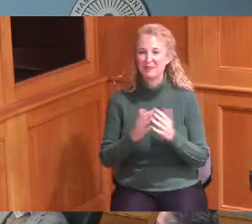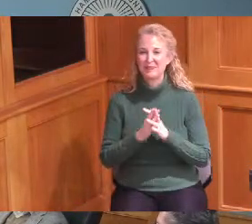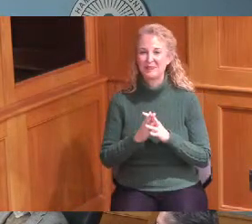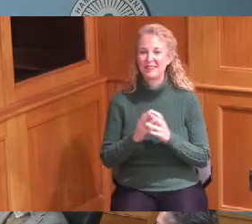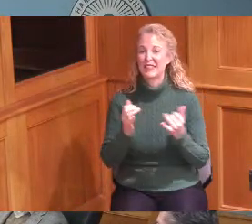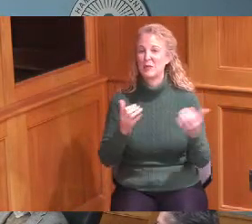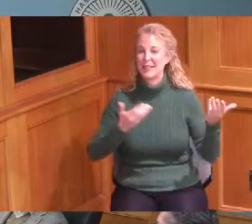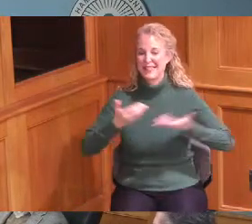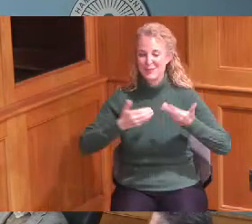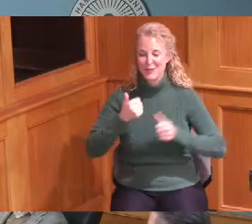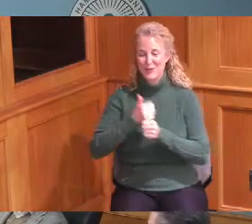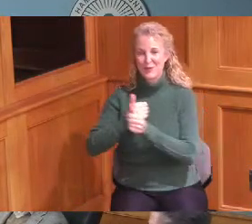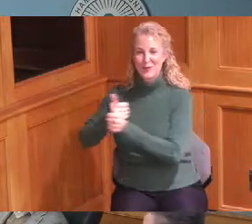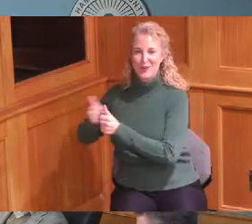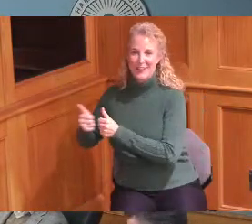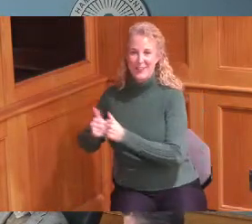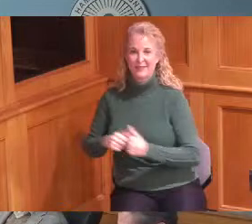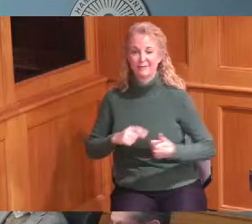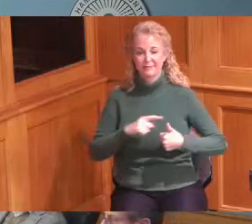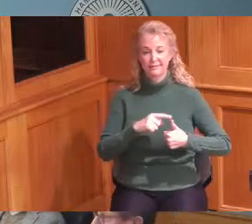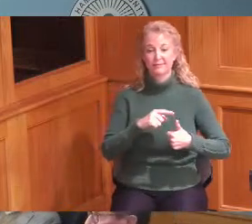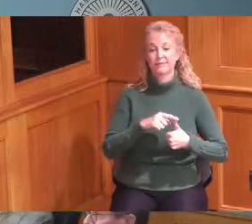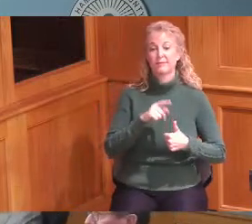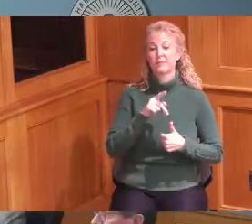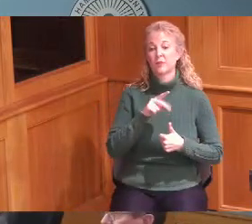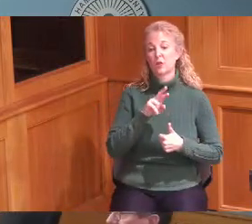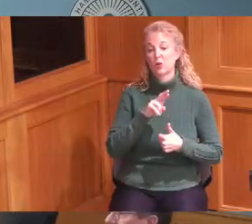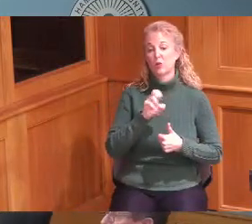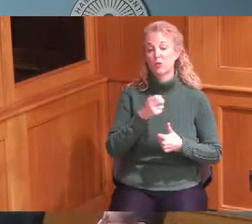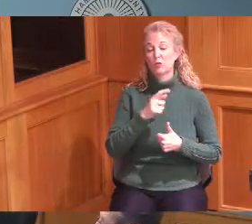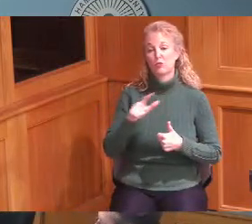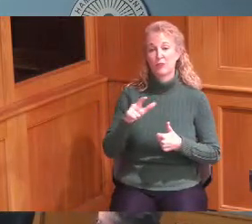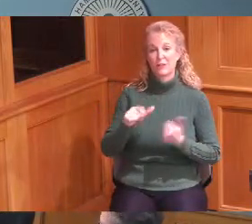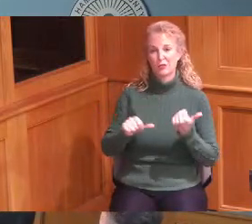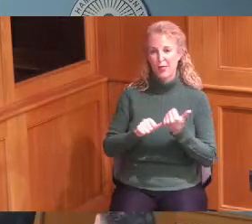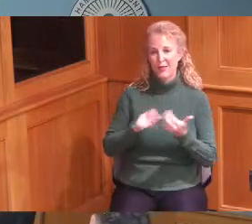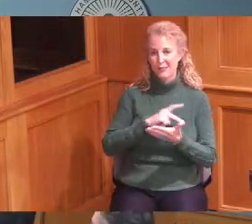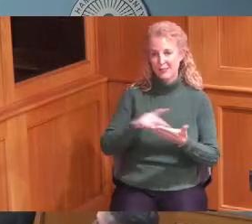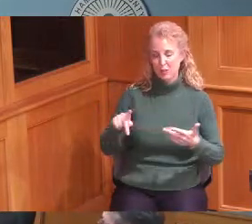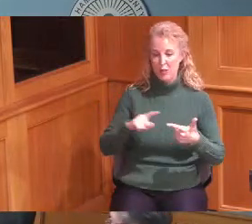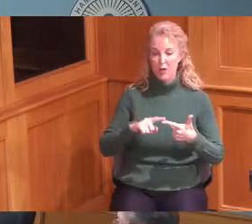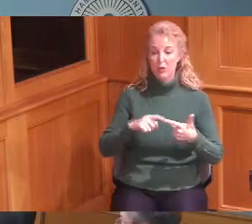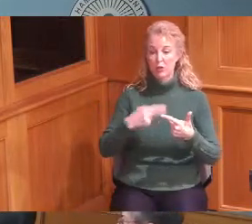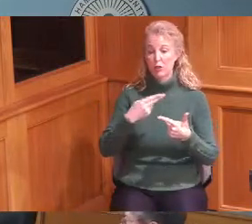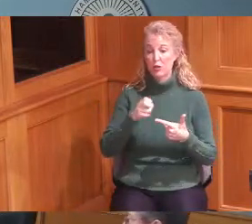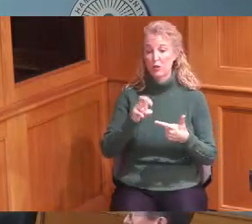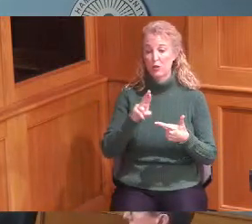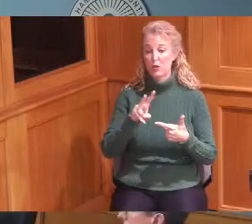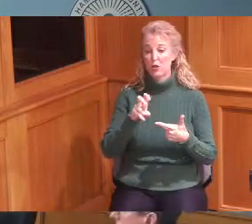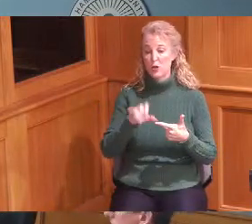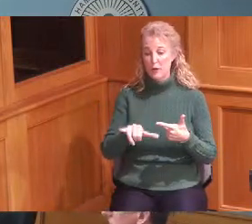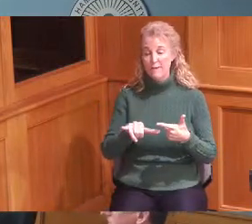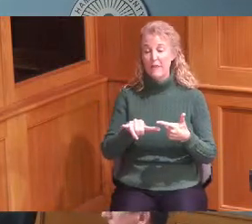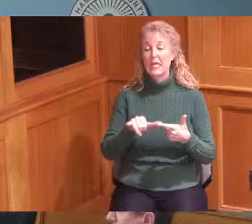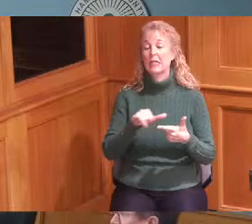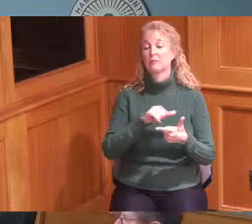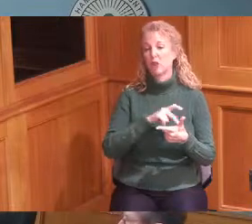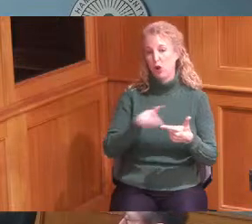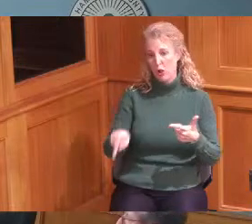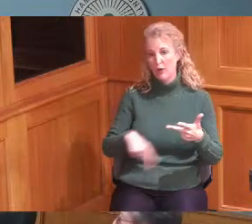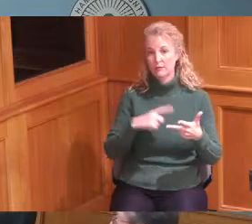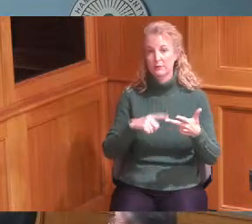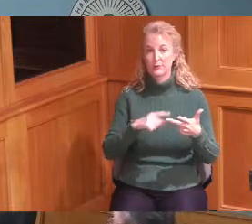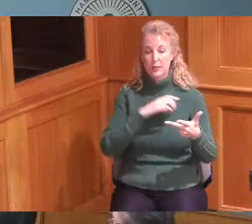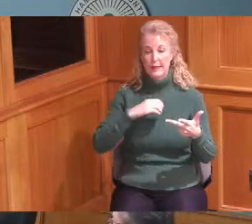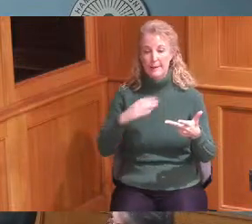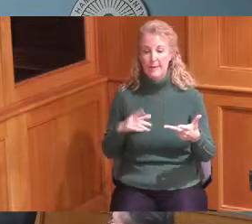we're going to make introductions here at the dais. Christy Rischel, Assistant Clerk. Leslie Hervey, Clerk to the Board. Stephanie Summerall Dumas, Commissioner.